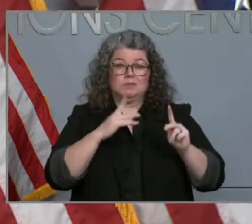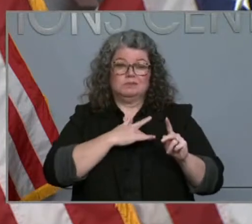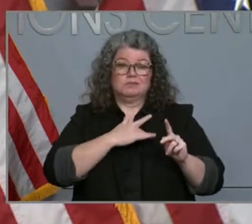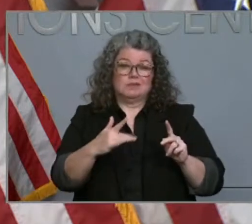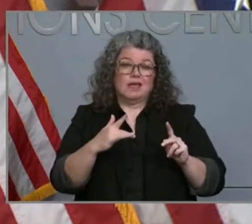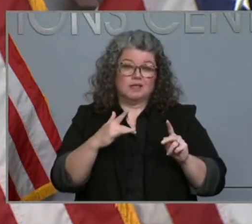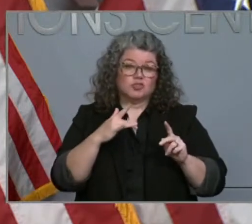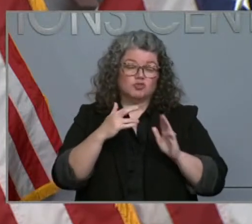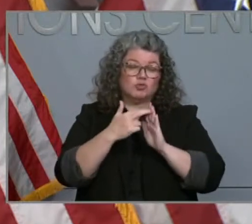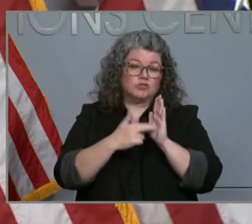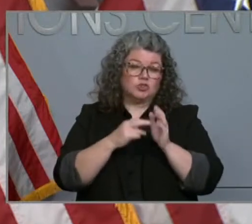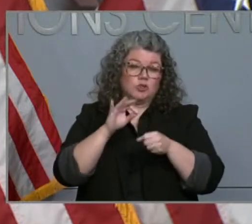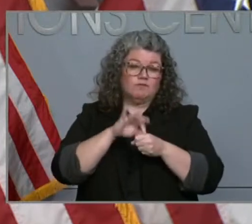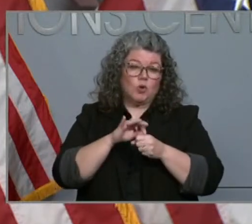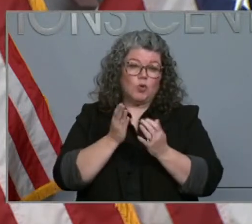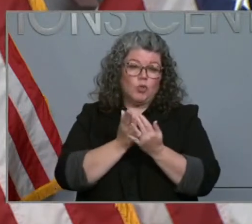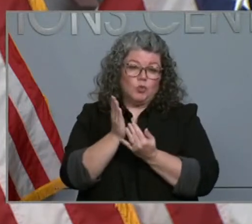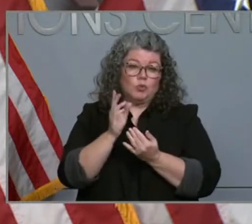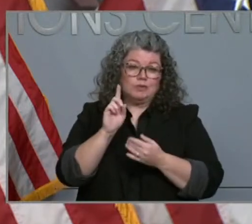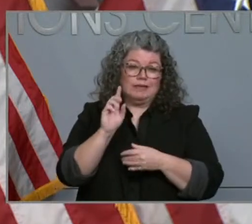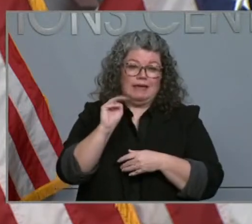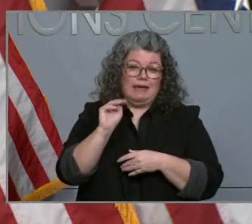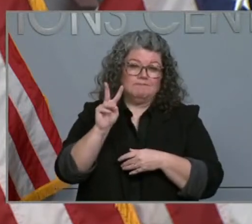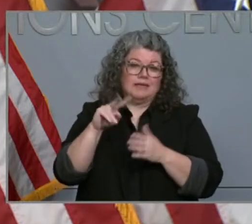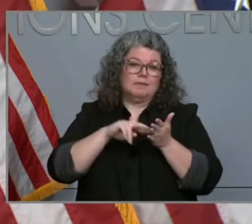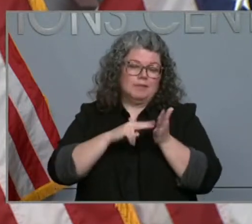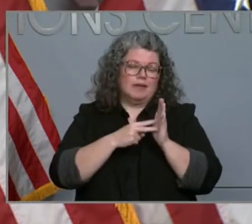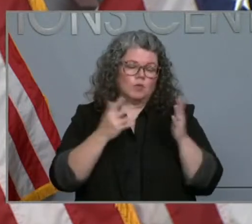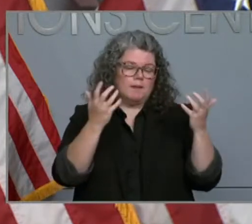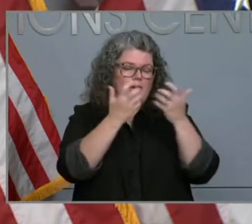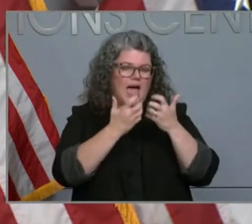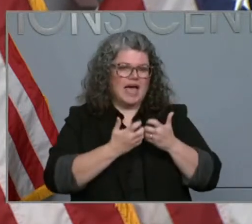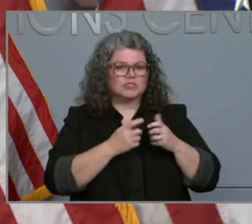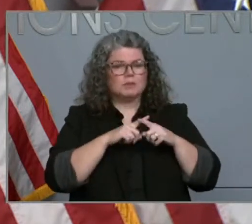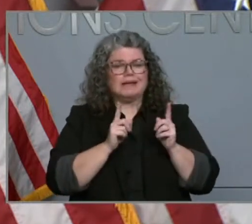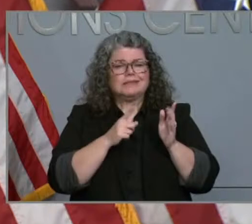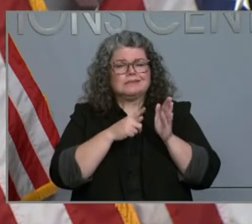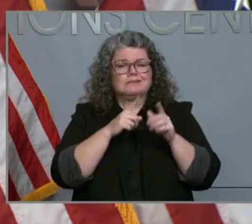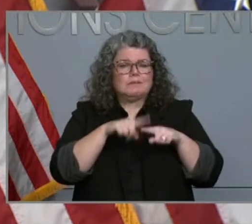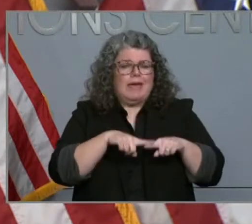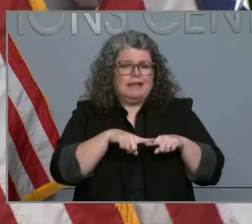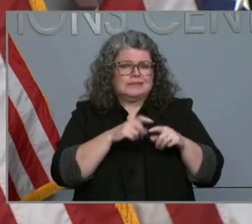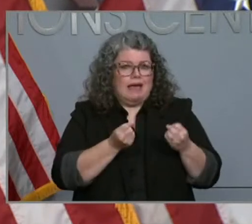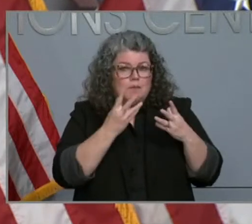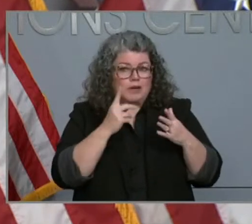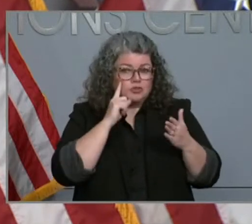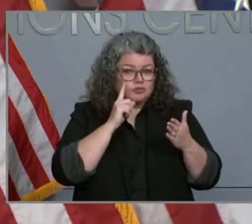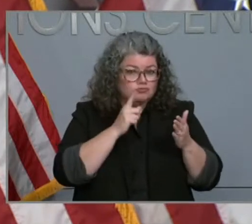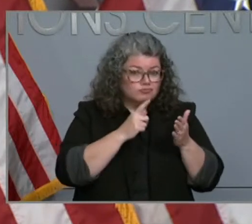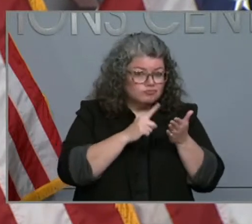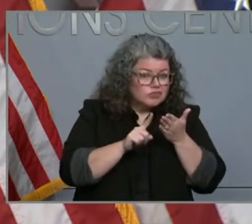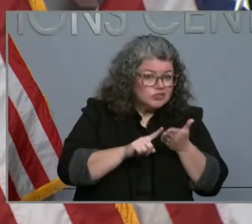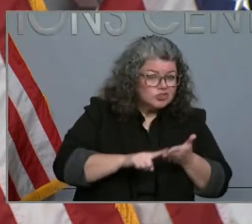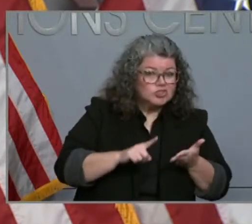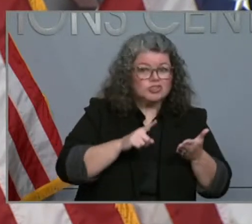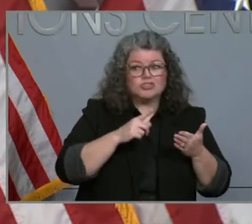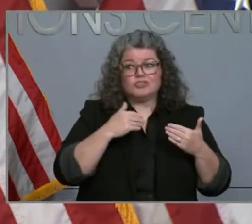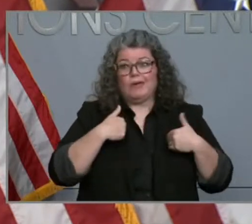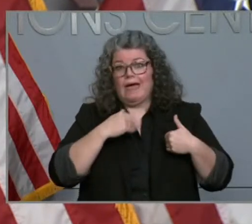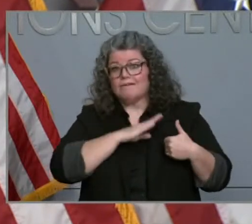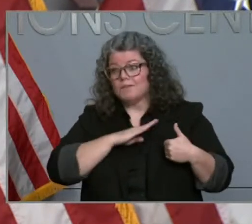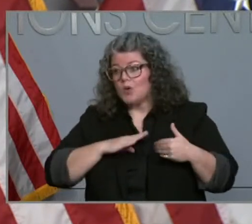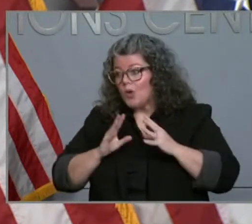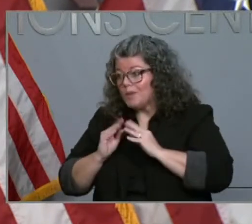through the DMV. So it'll be a matter of how much research do they have to do? Do they have a series of board